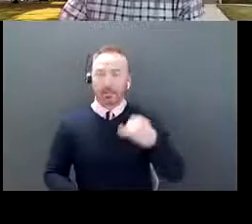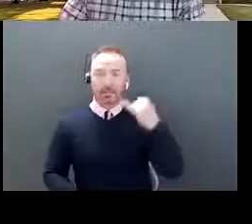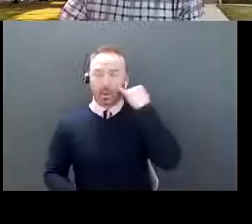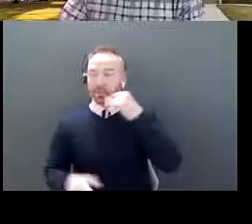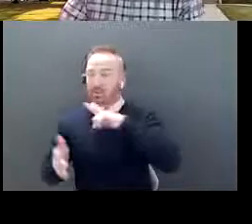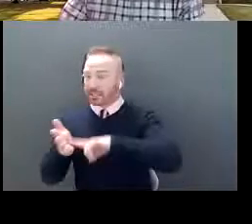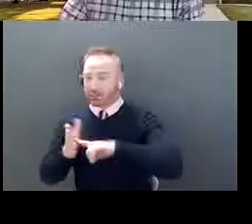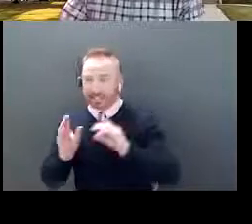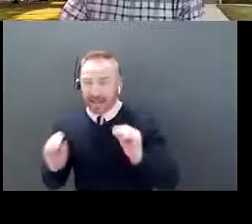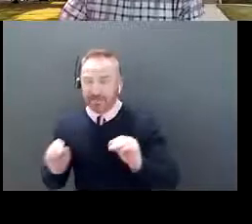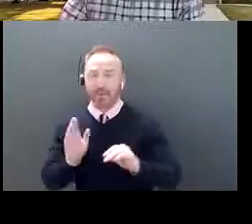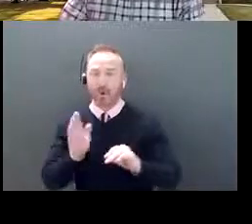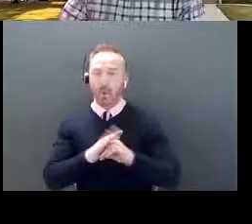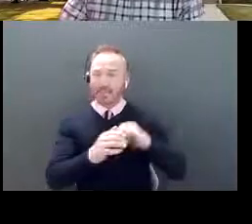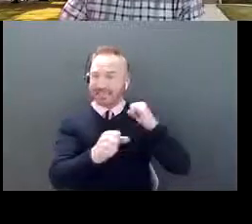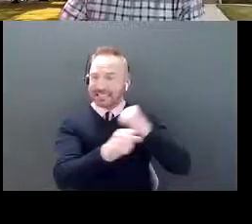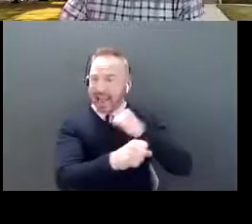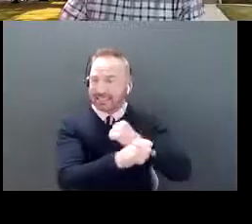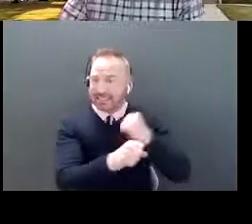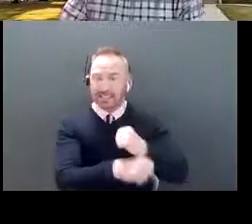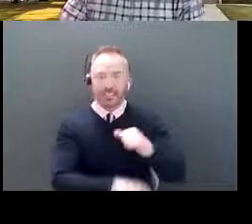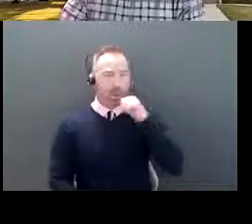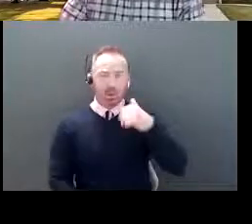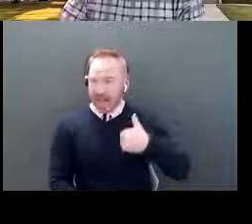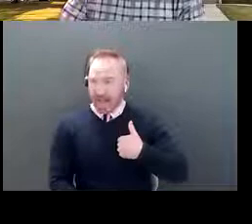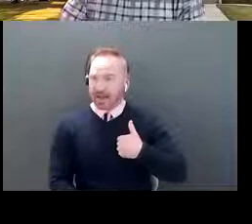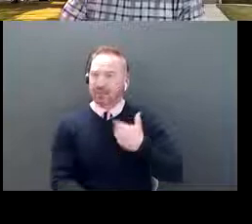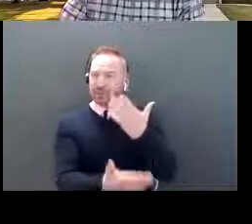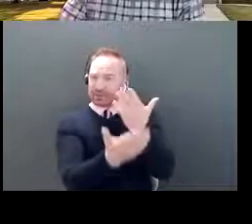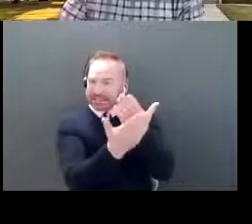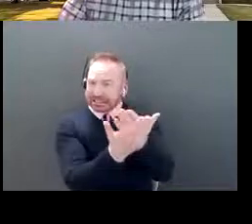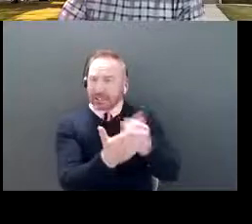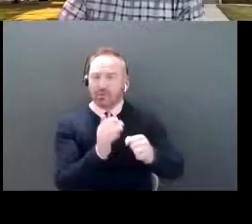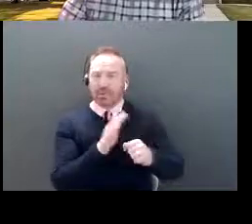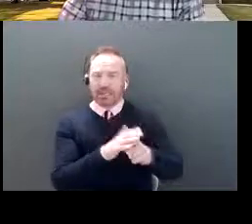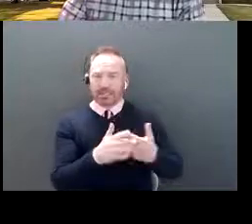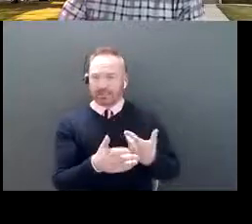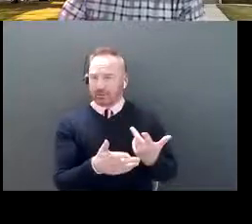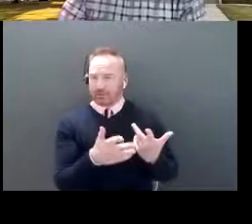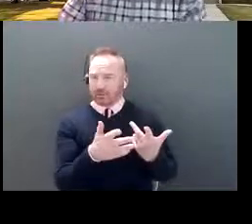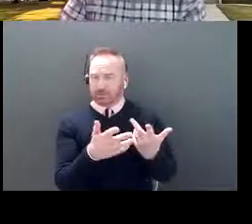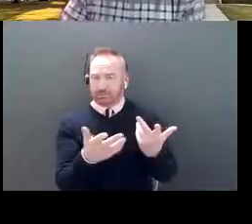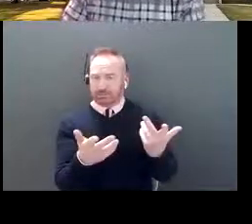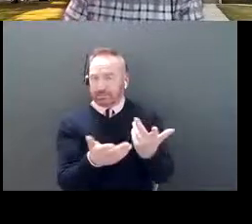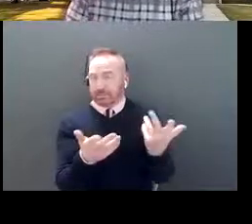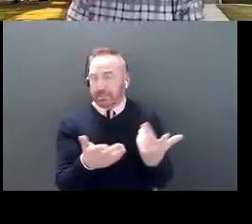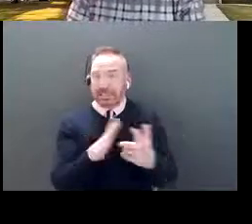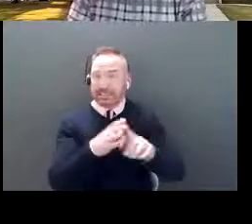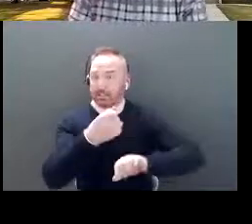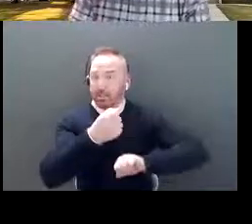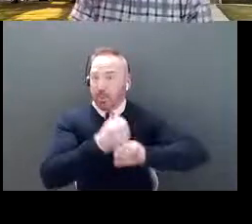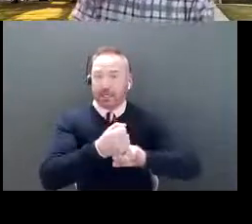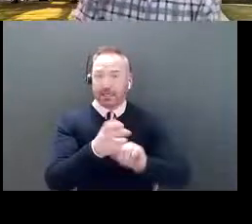have numbers to qualify investments toward supporting